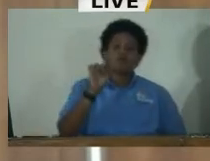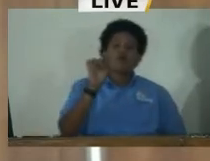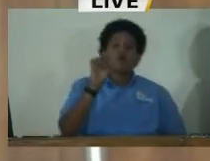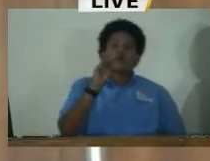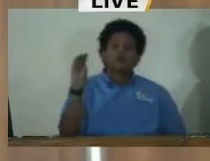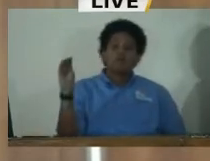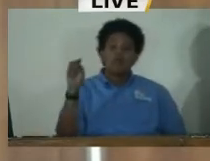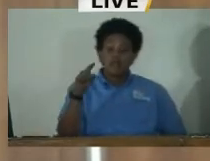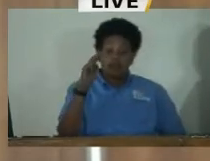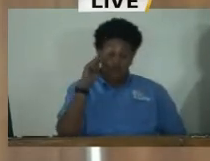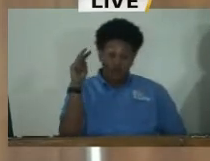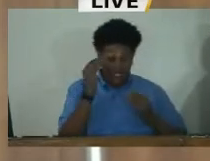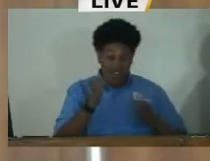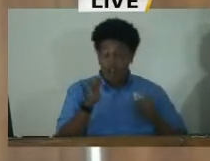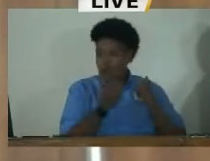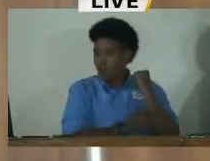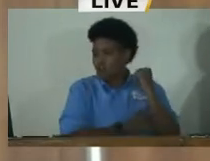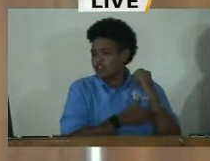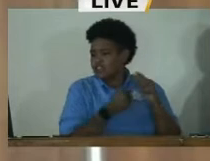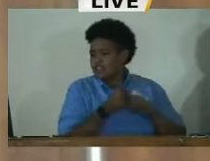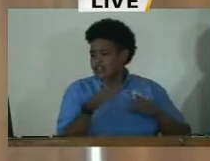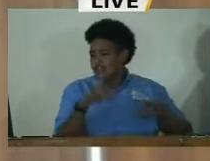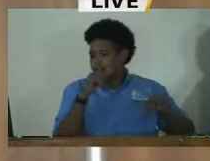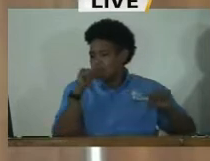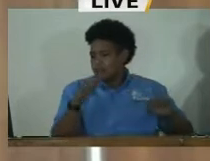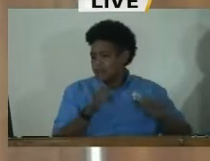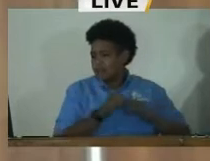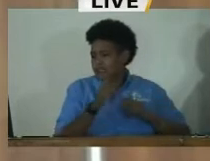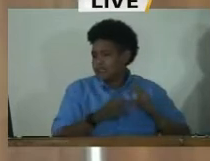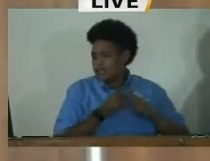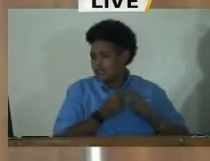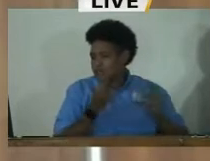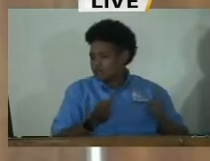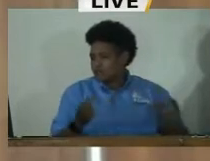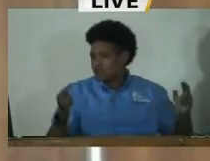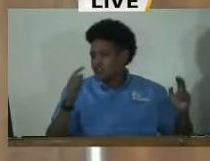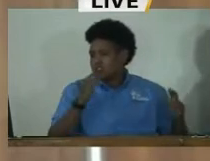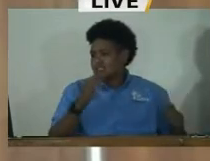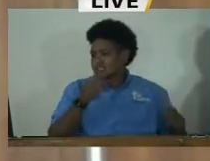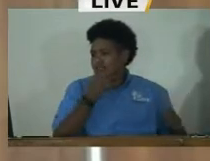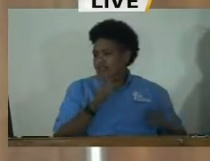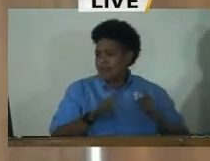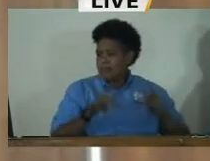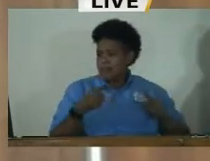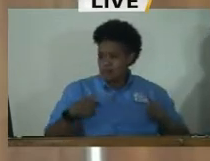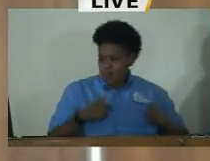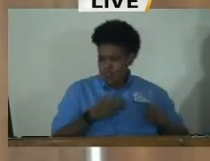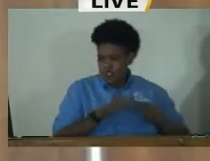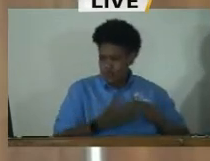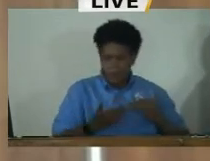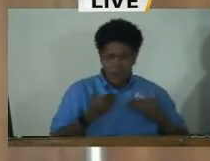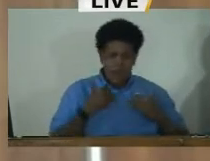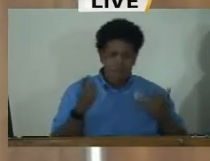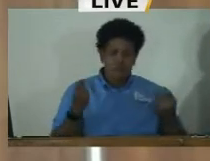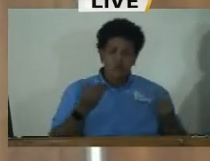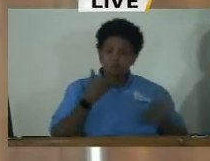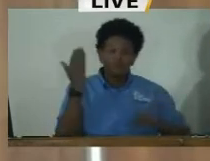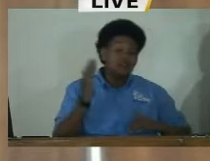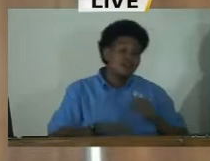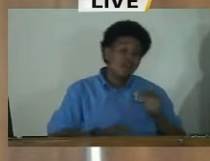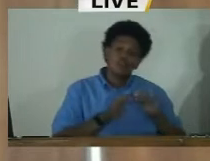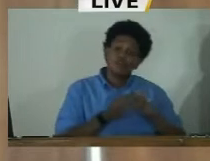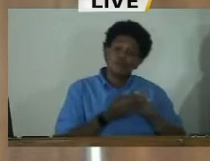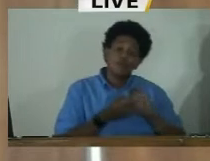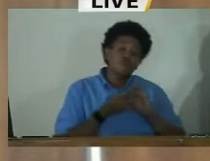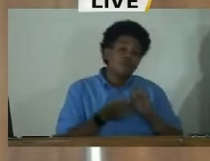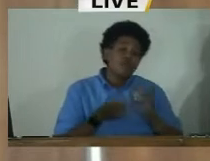data, other countries blessed with the kinds of resources, talent, and people that we have are doing much better than us